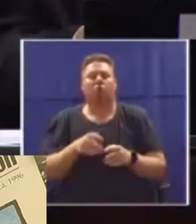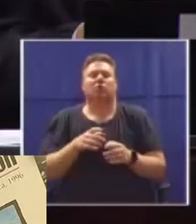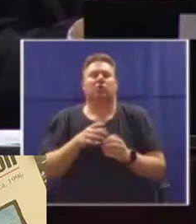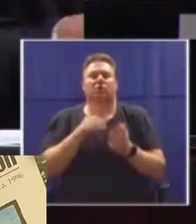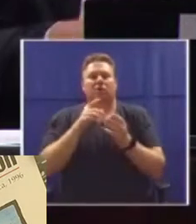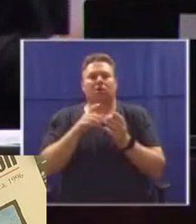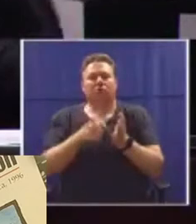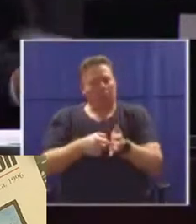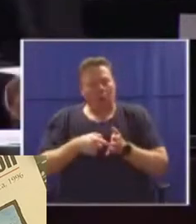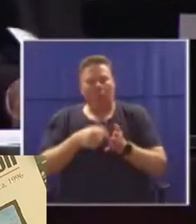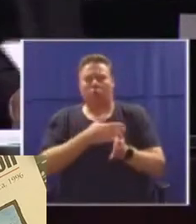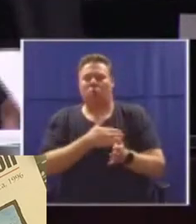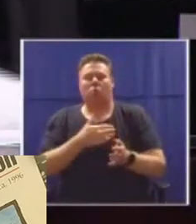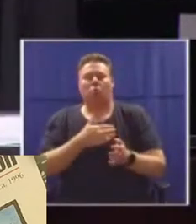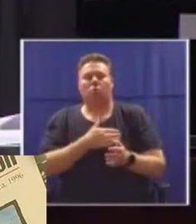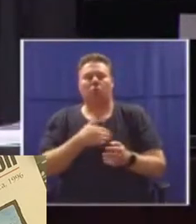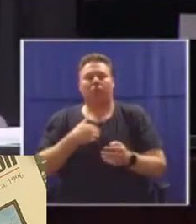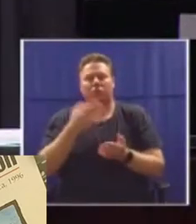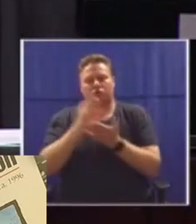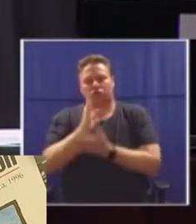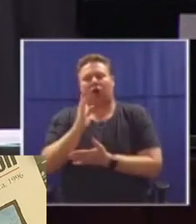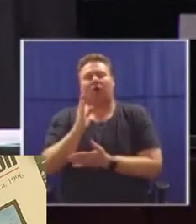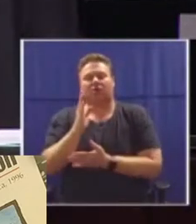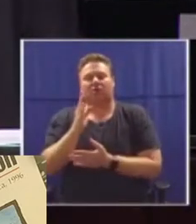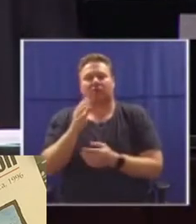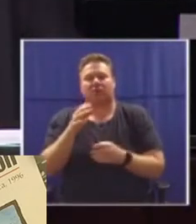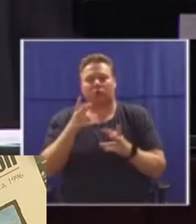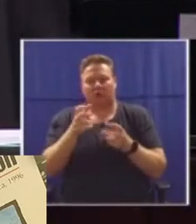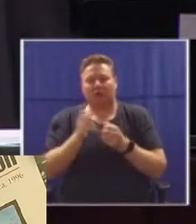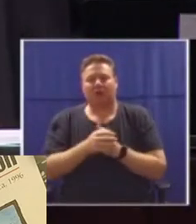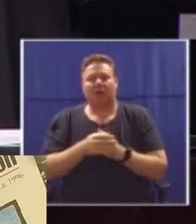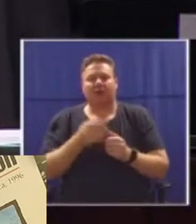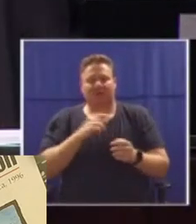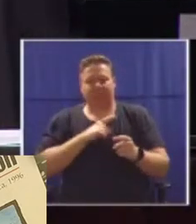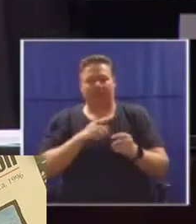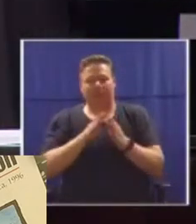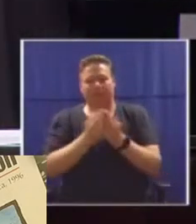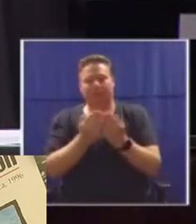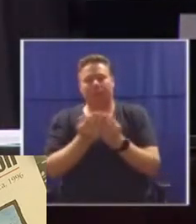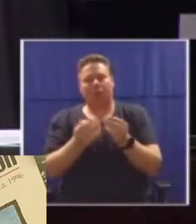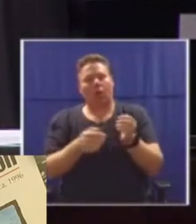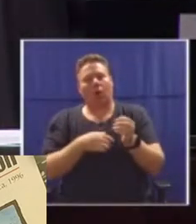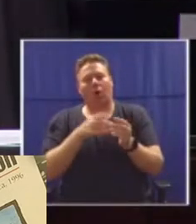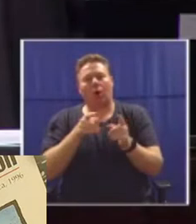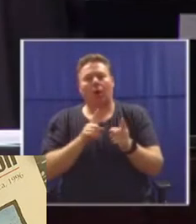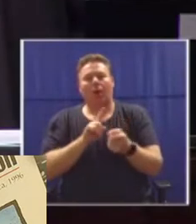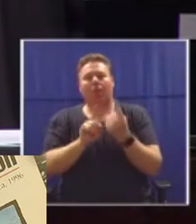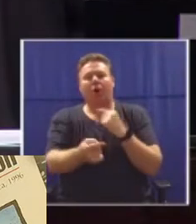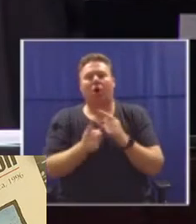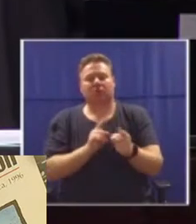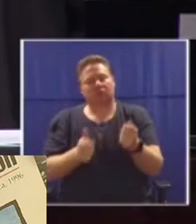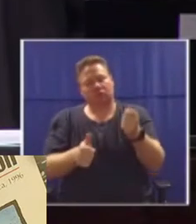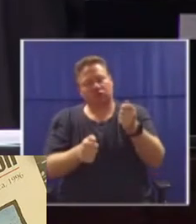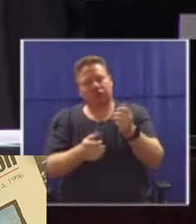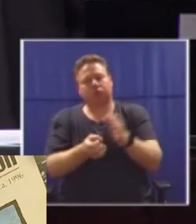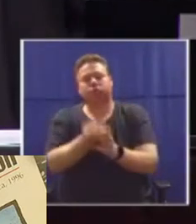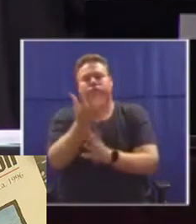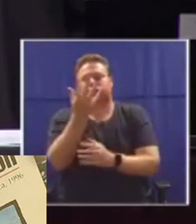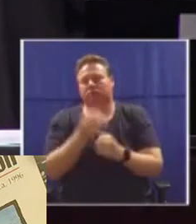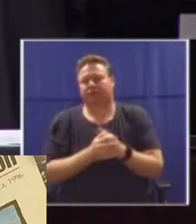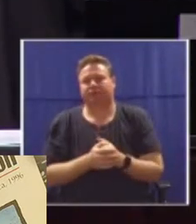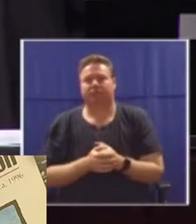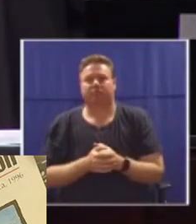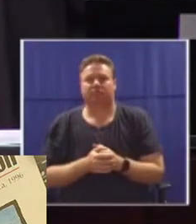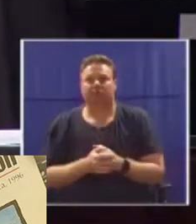be recognized and burning passes at municipal offices as an act of defiance to the system. The political